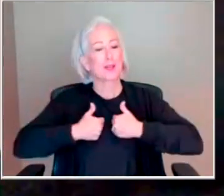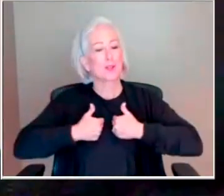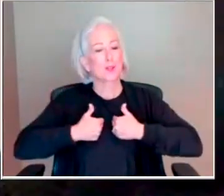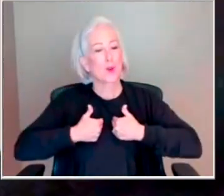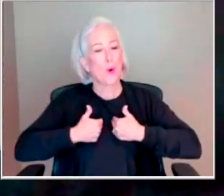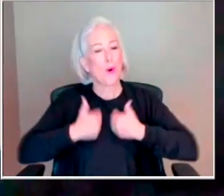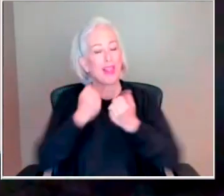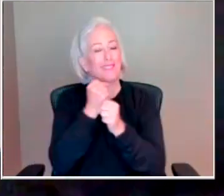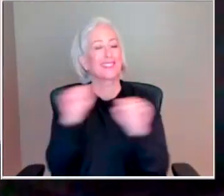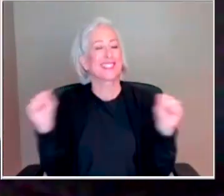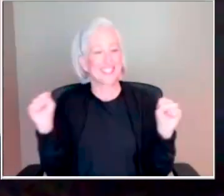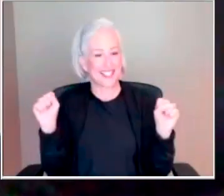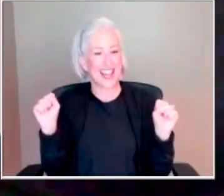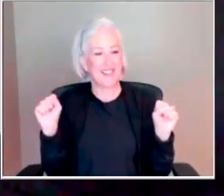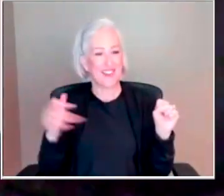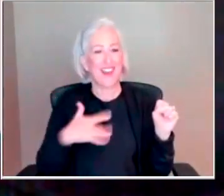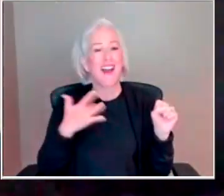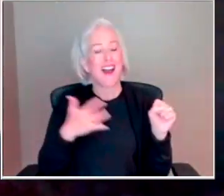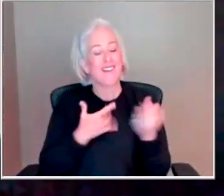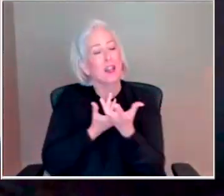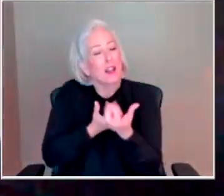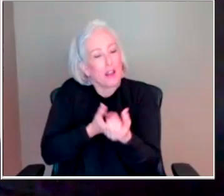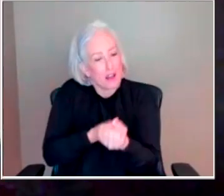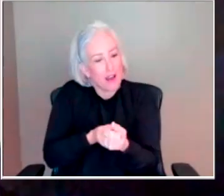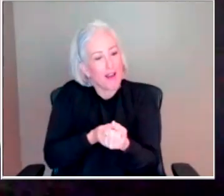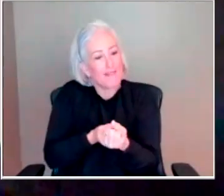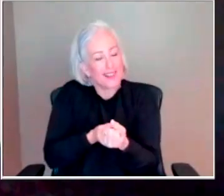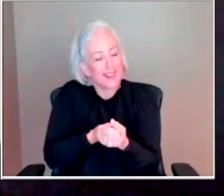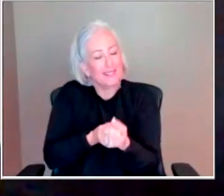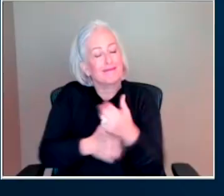felt comfortable and confident in that fact.